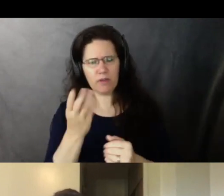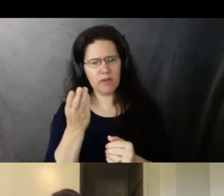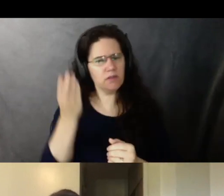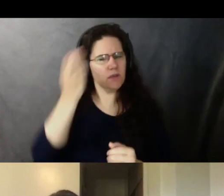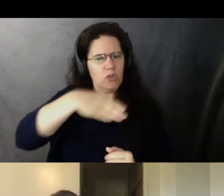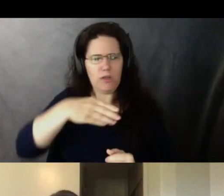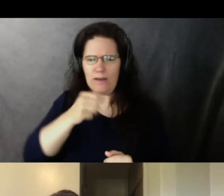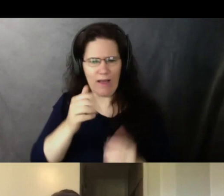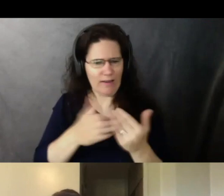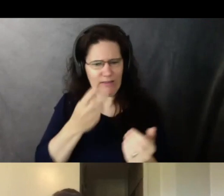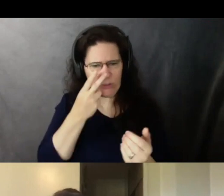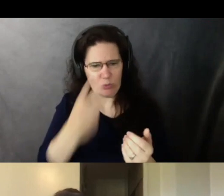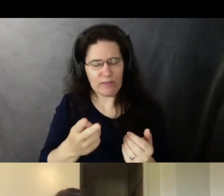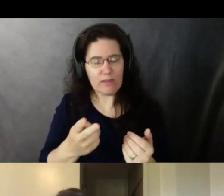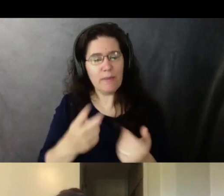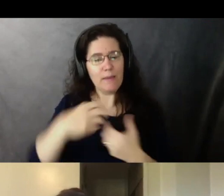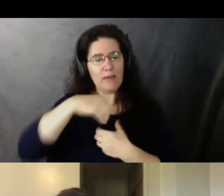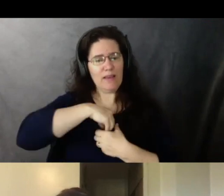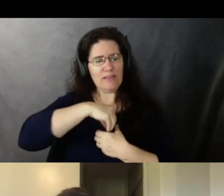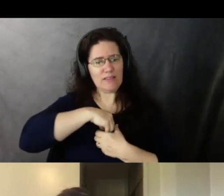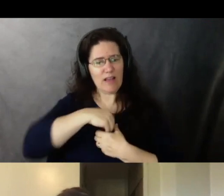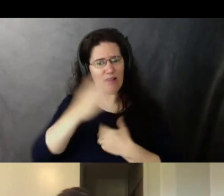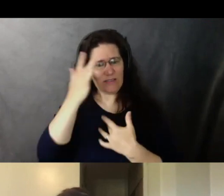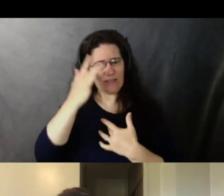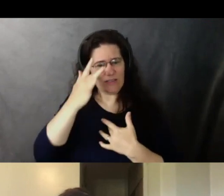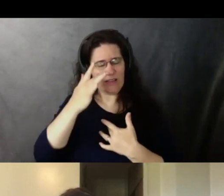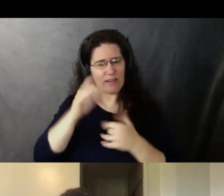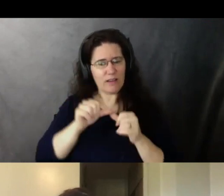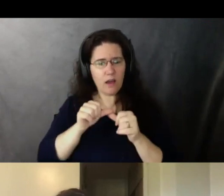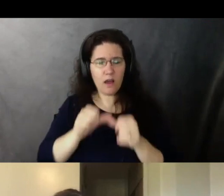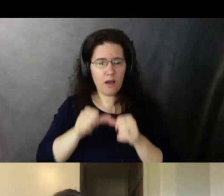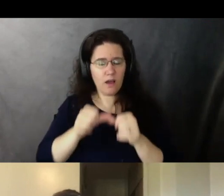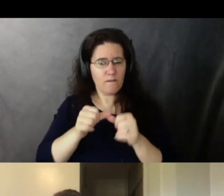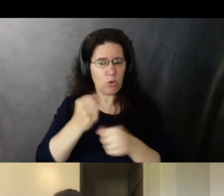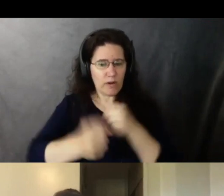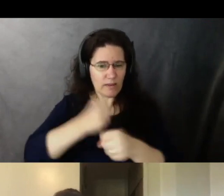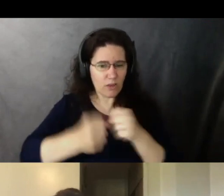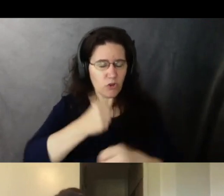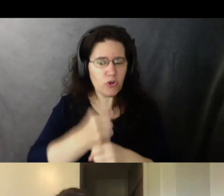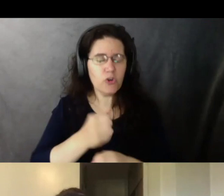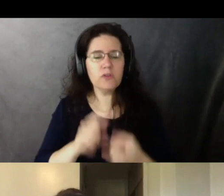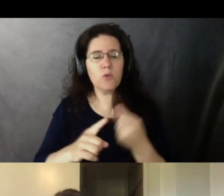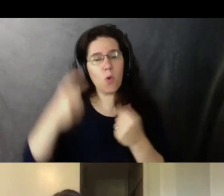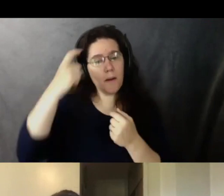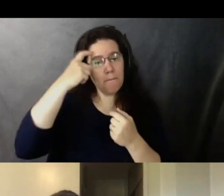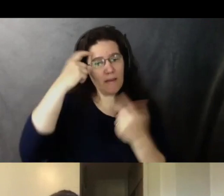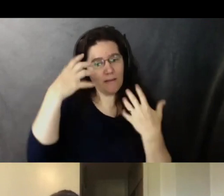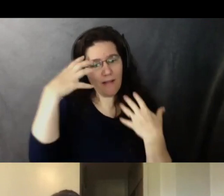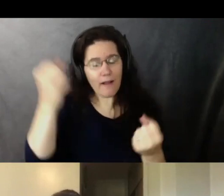health conditions and illnesses, mental health, such as depression or